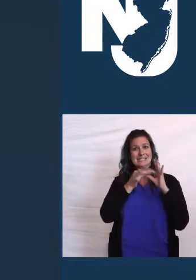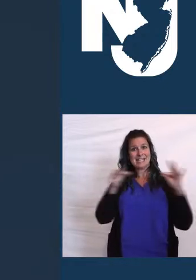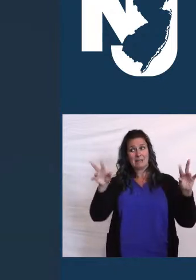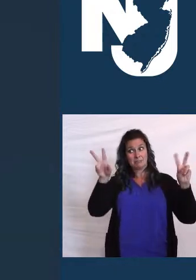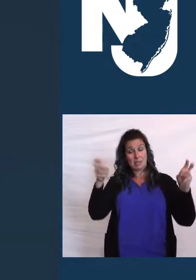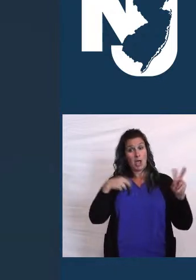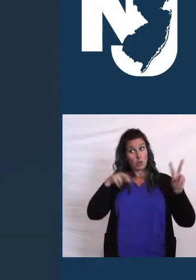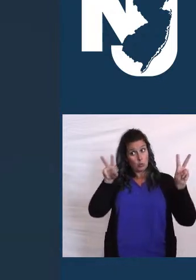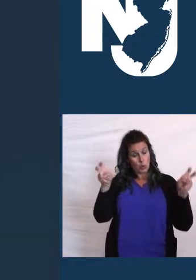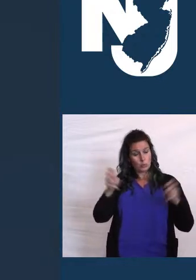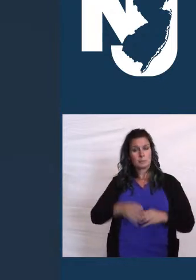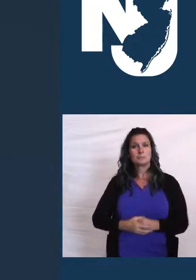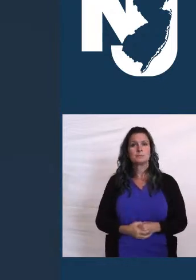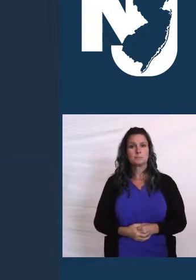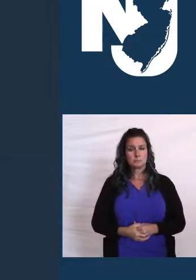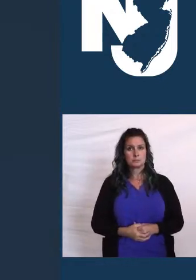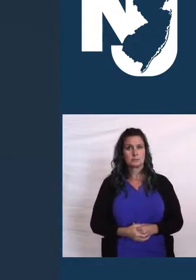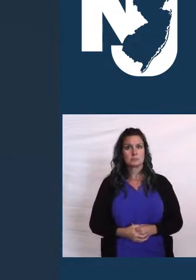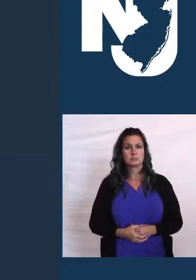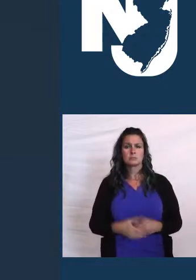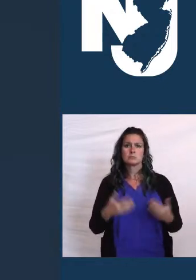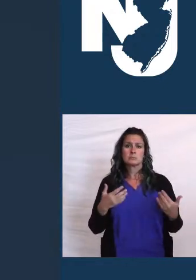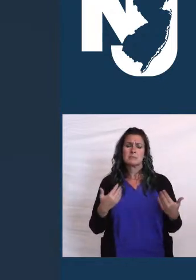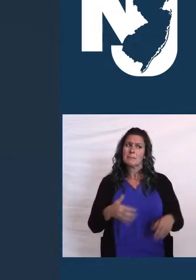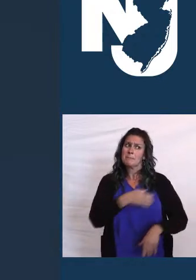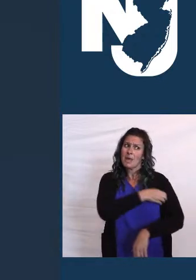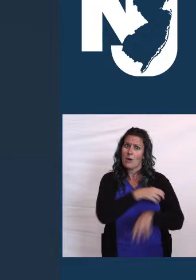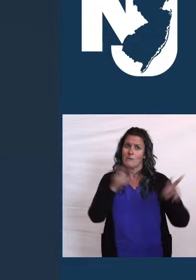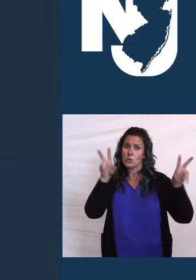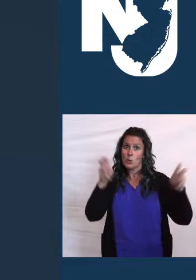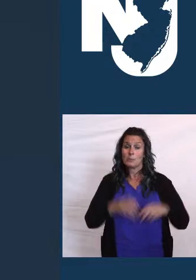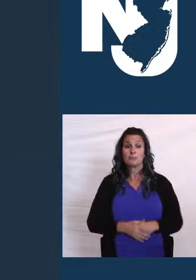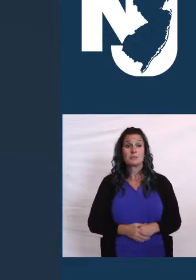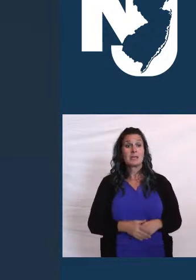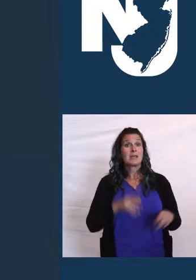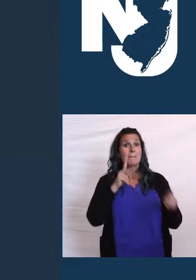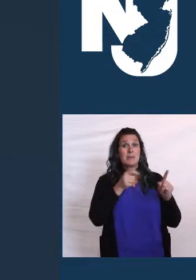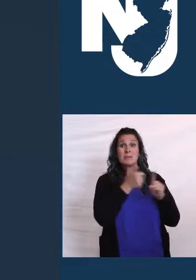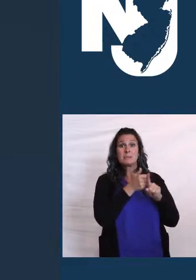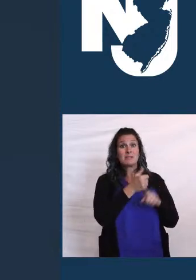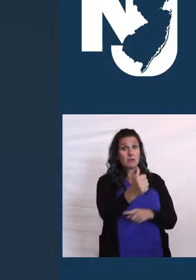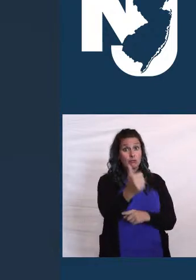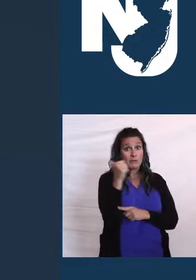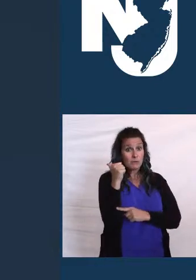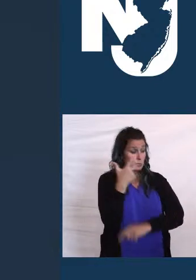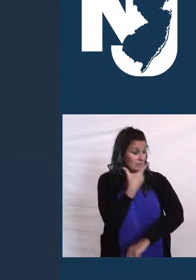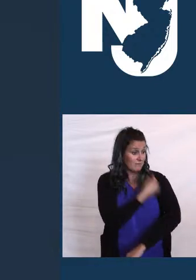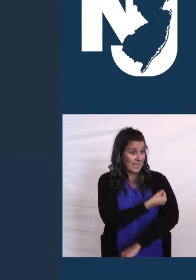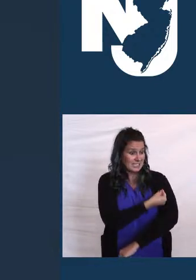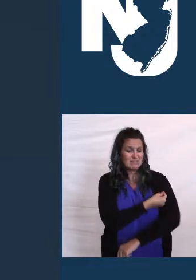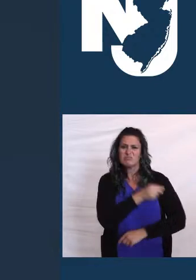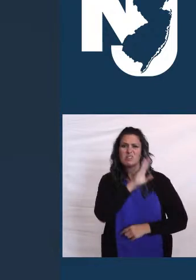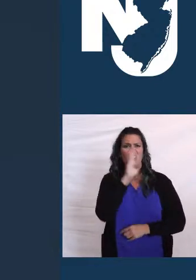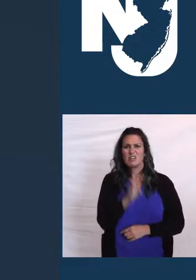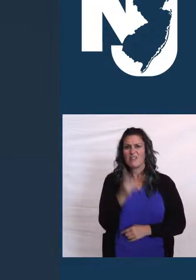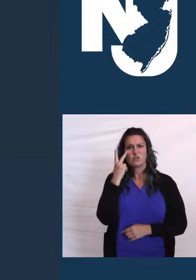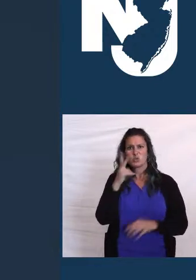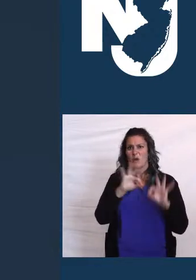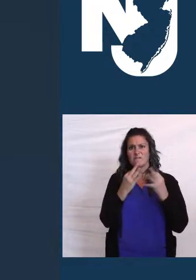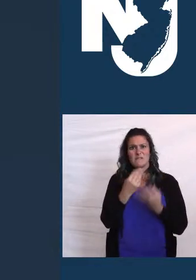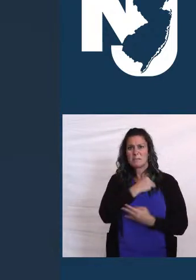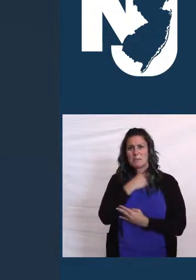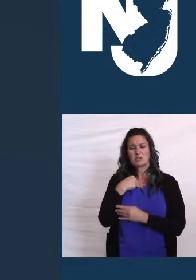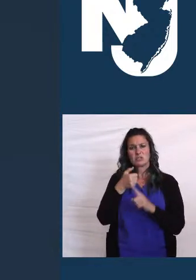son, Jim. Pretty powerful. People who refuse to get vaccinated have never seen a family member